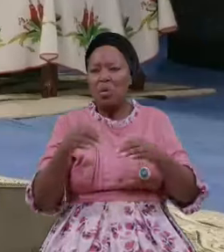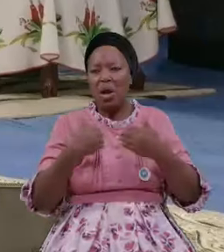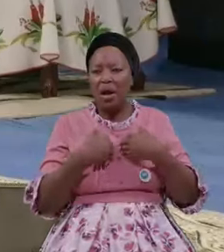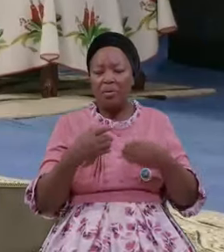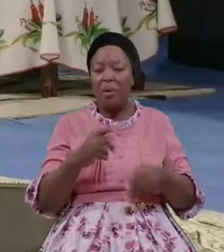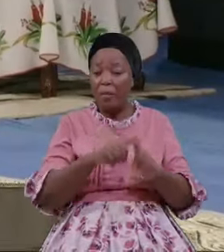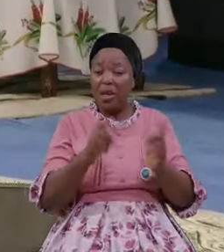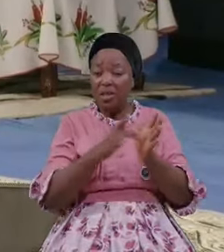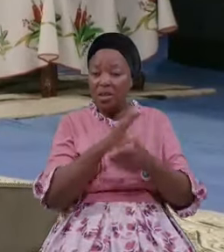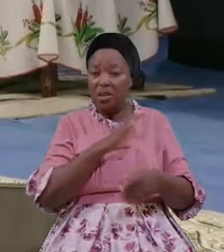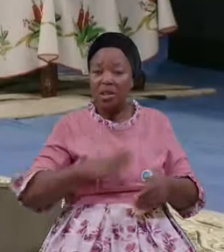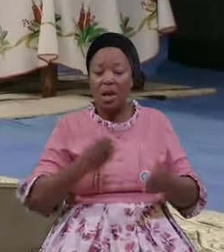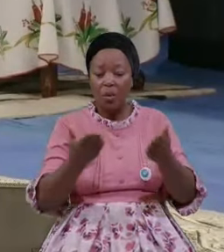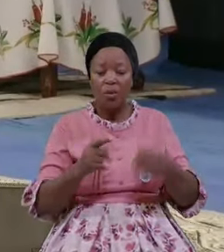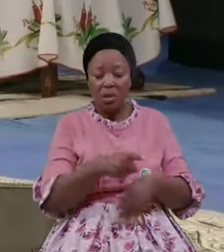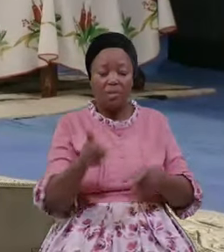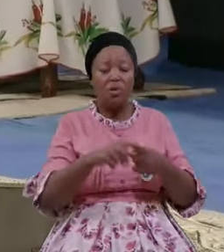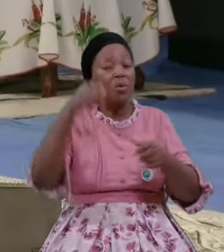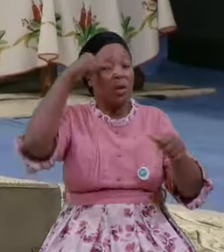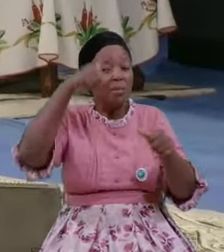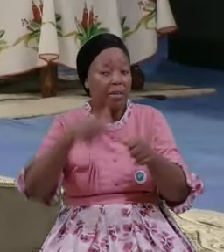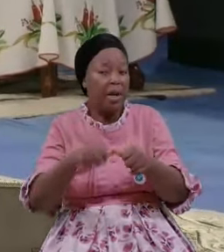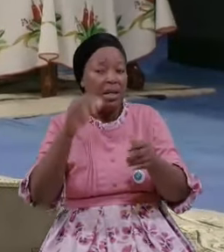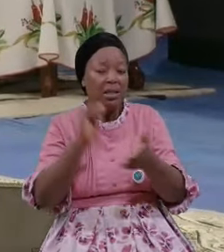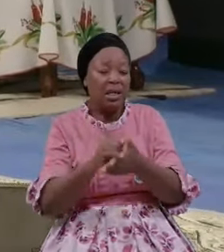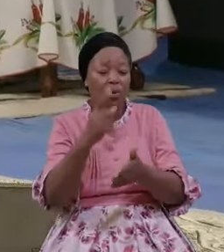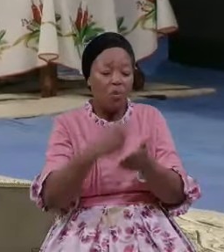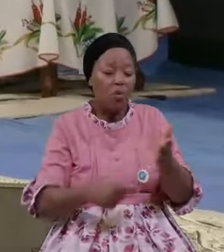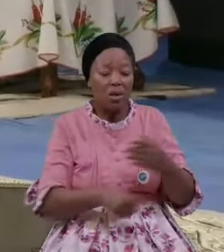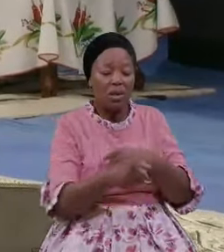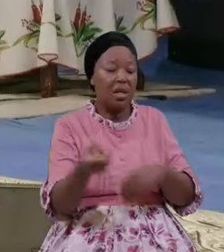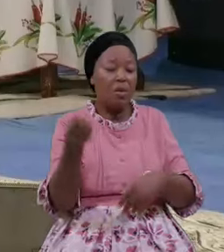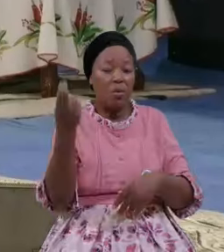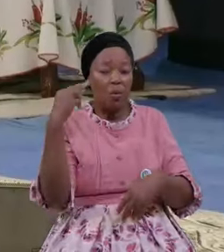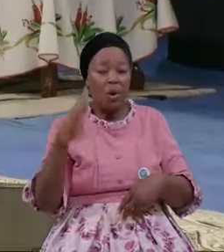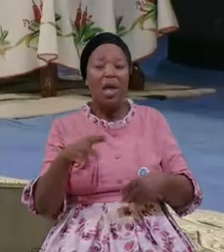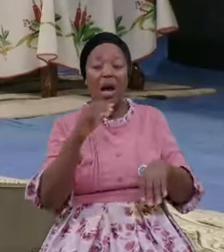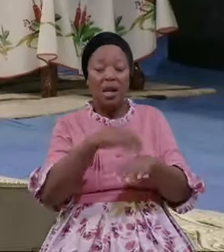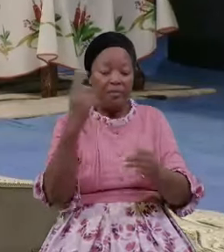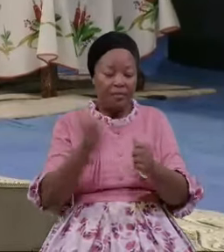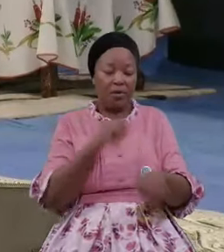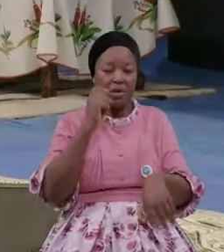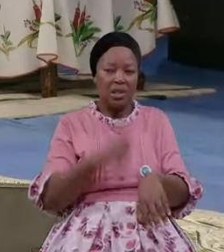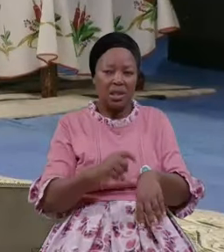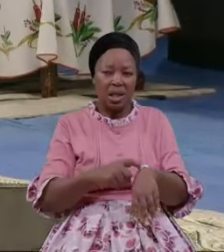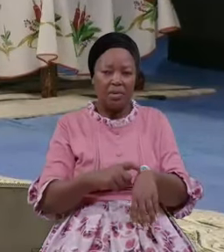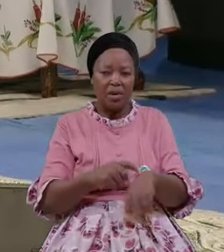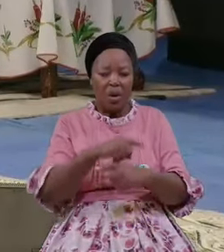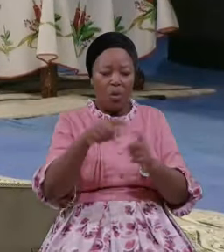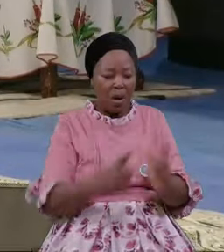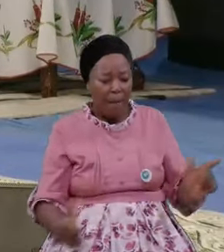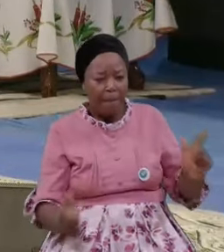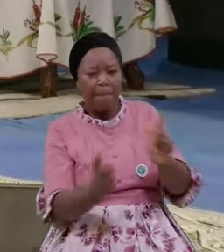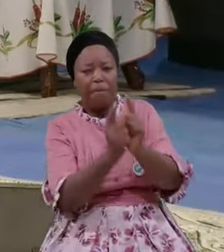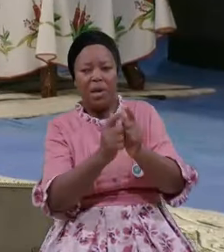them to remember that what they were at the first time, when he met Peter, when he